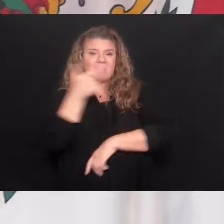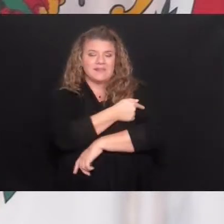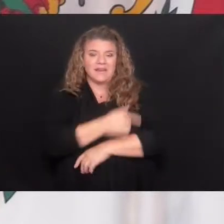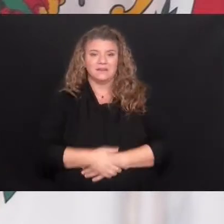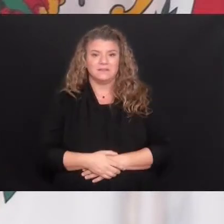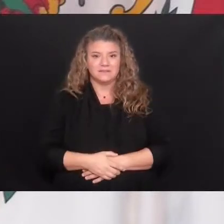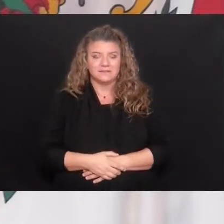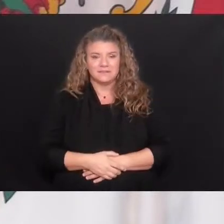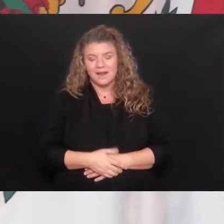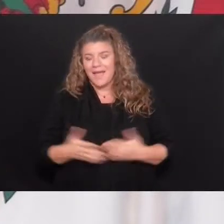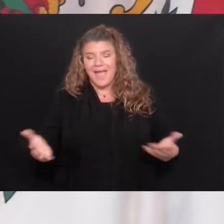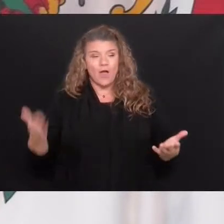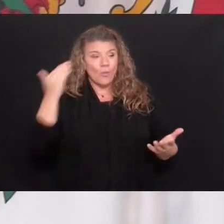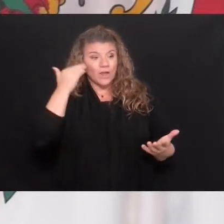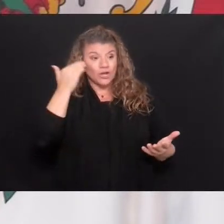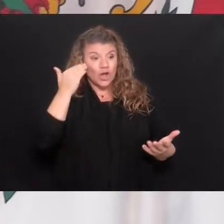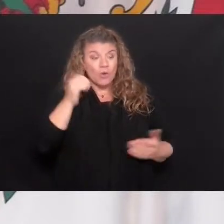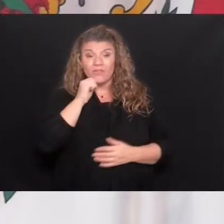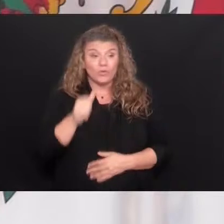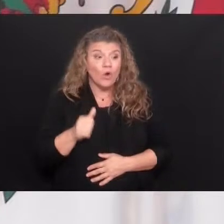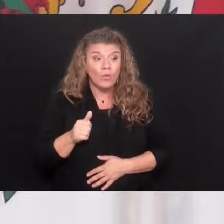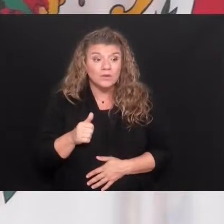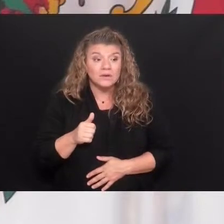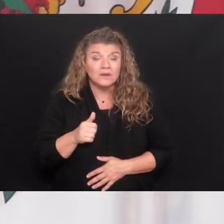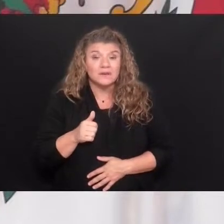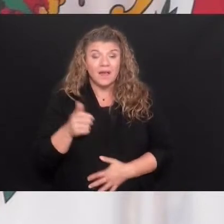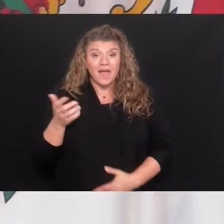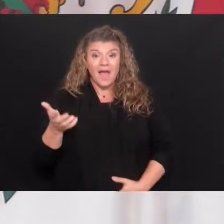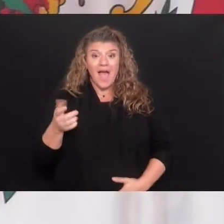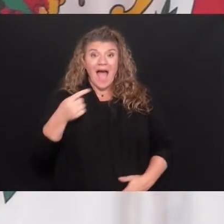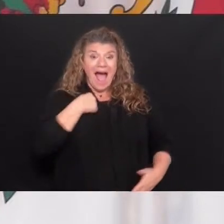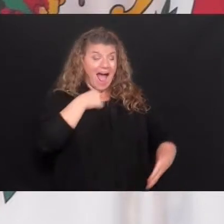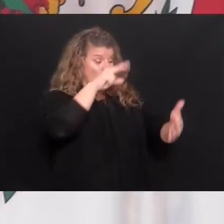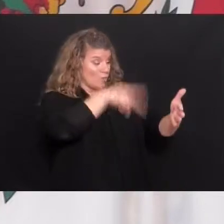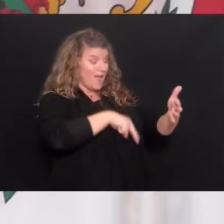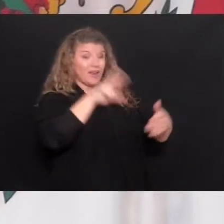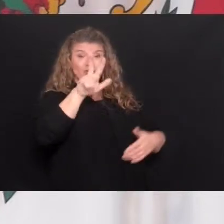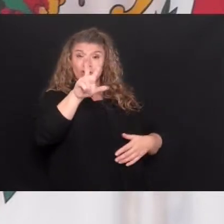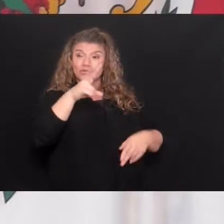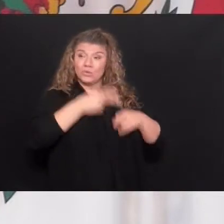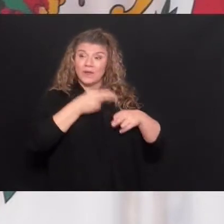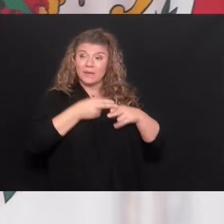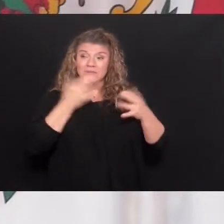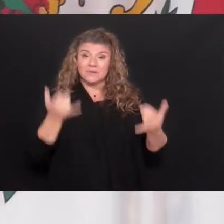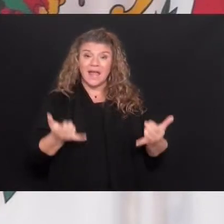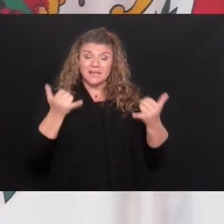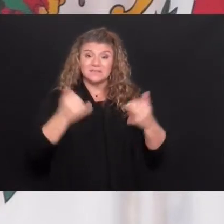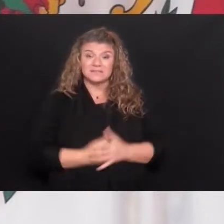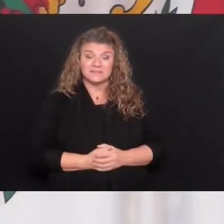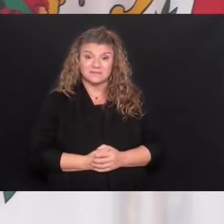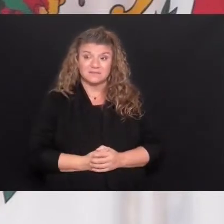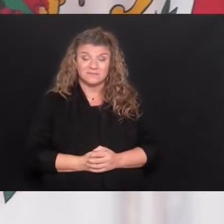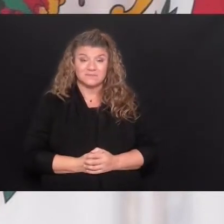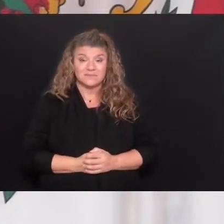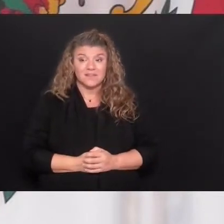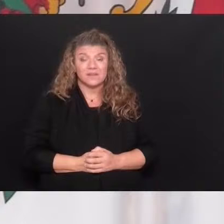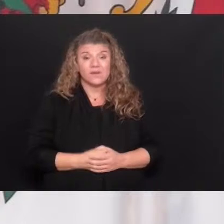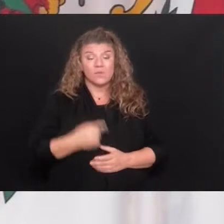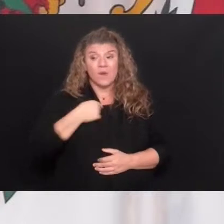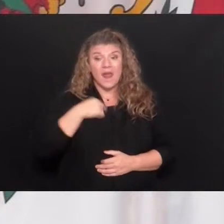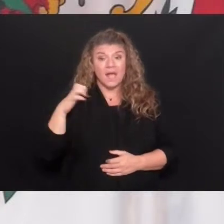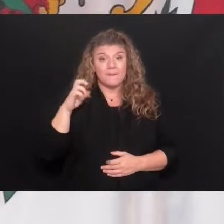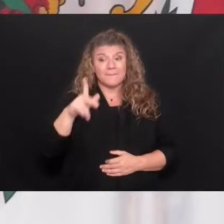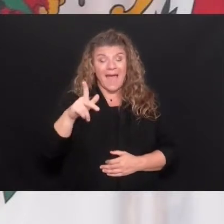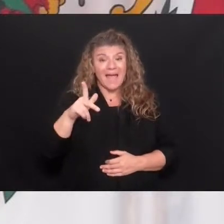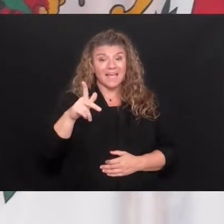And we know this, that if you don't, I just read 32 off today. When I roll back in here, in the